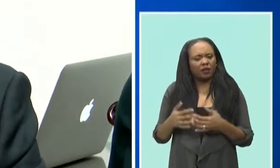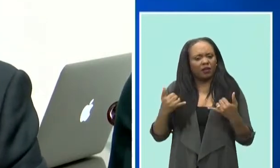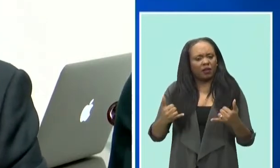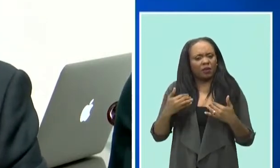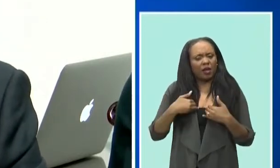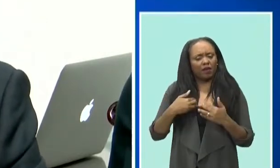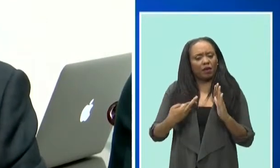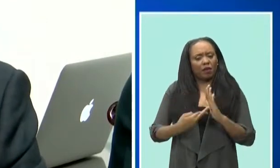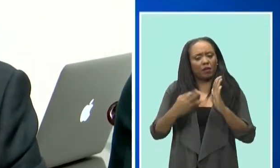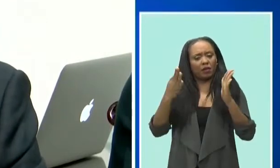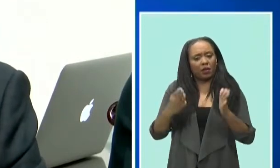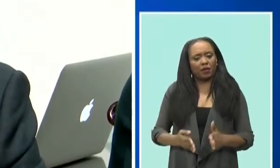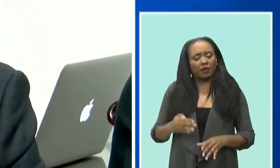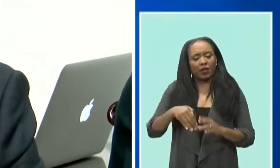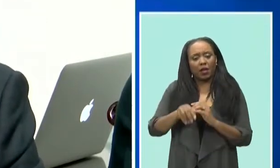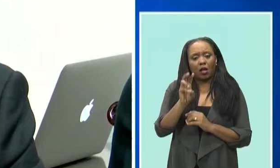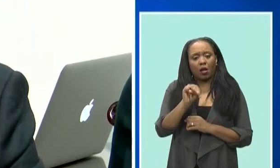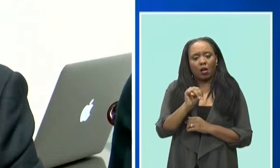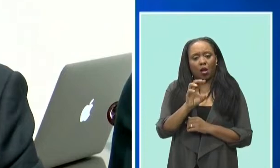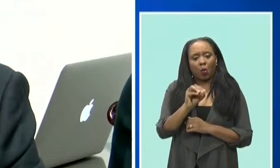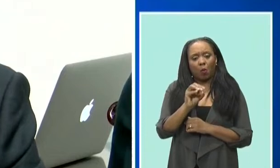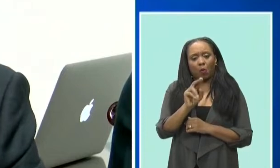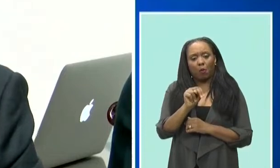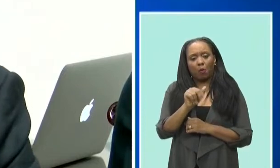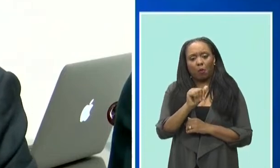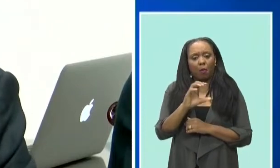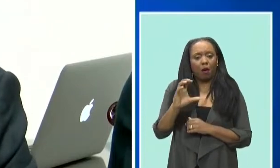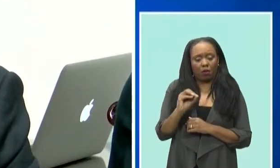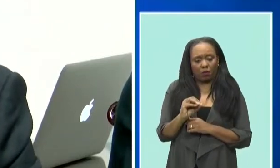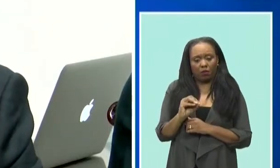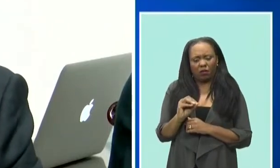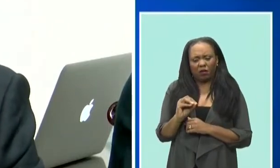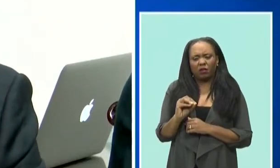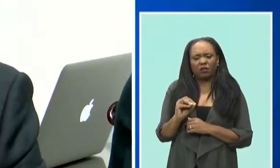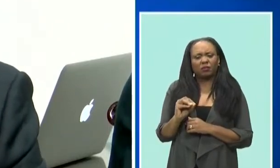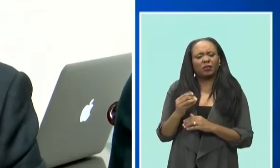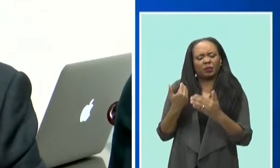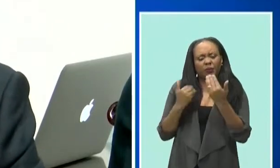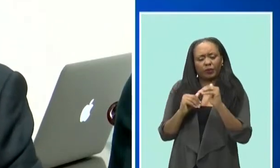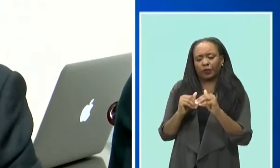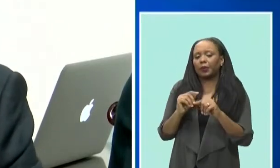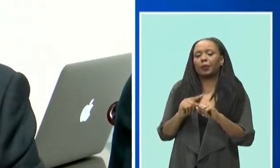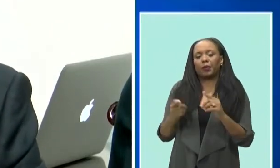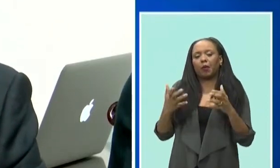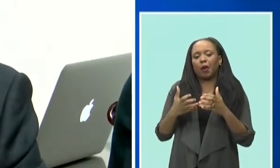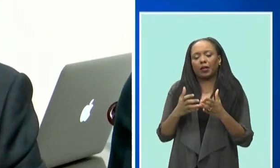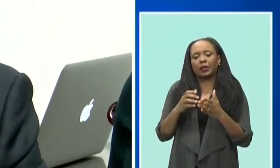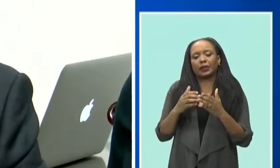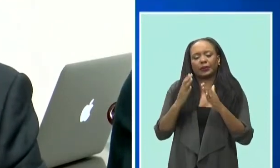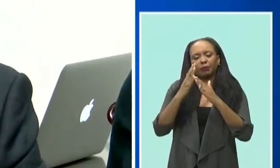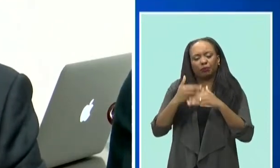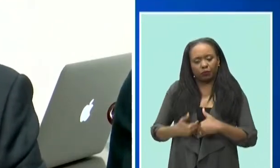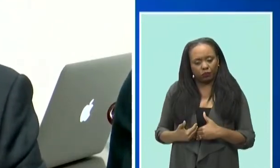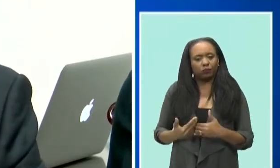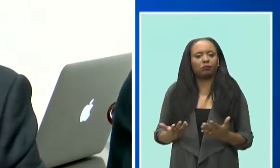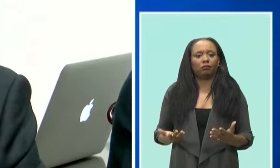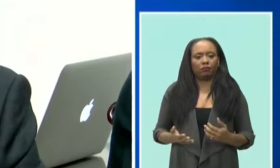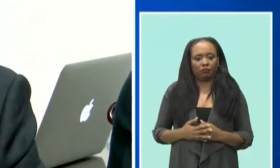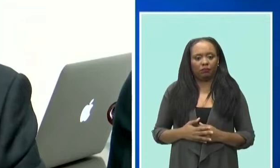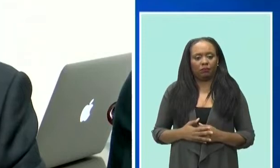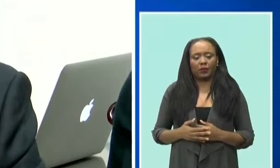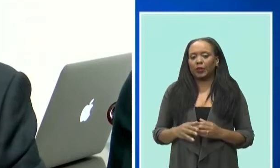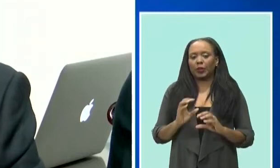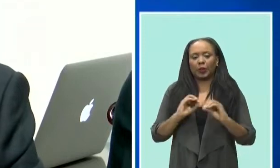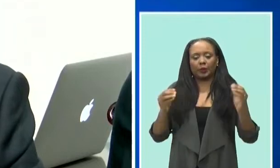Monaco, and requirements for visas were imposed on countries like Monaco. And also this evening, we have agreed to remove those